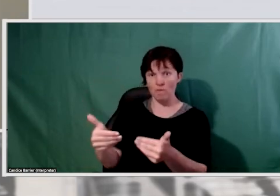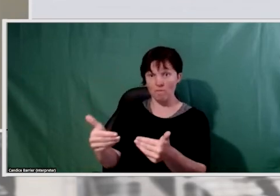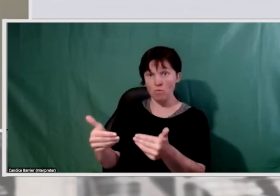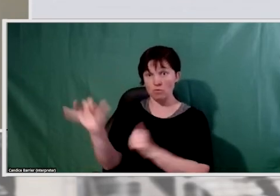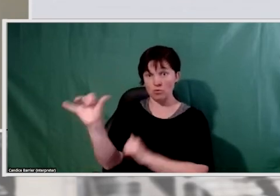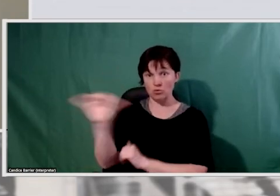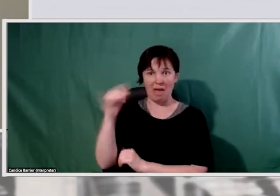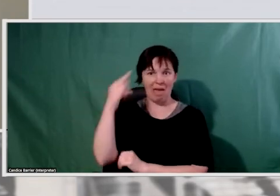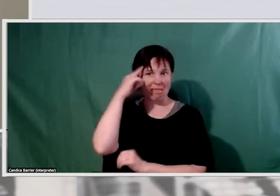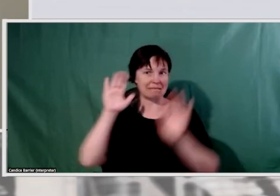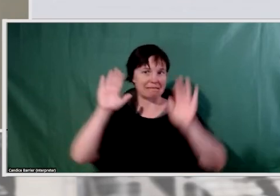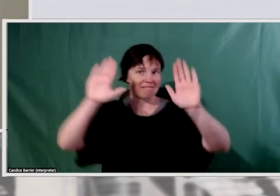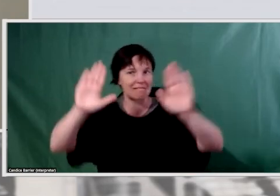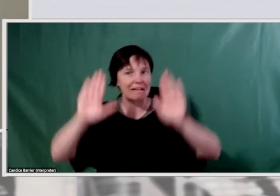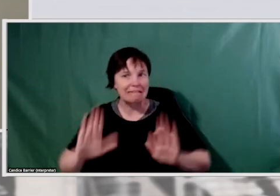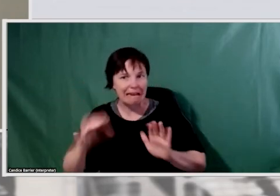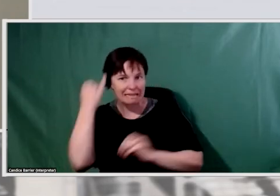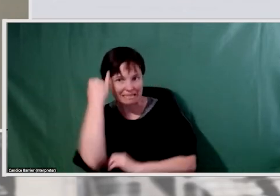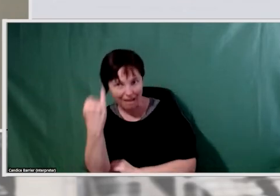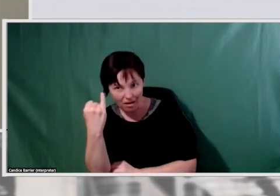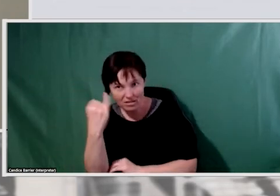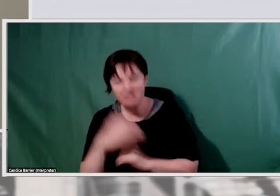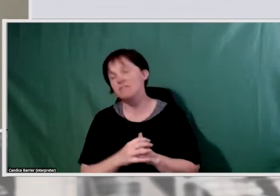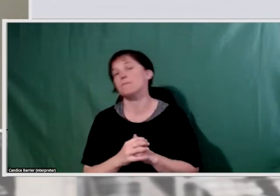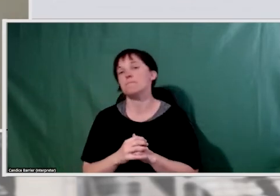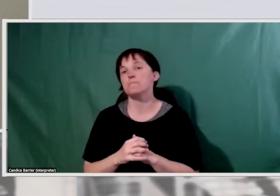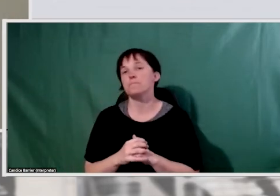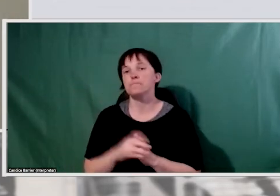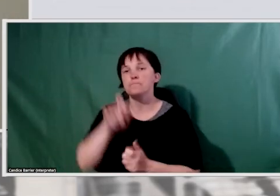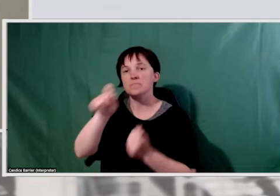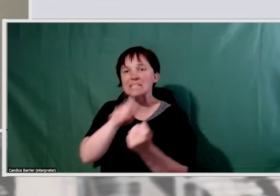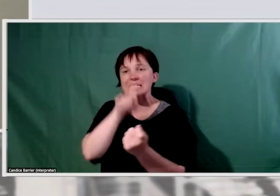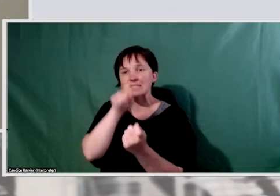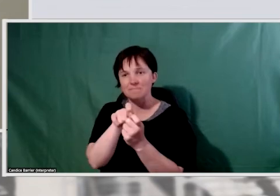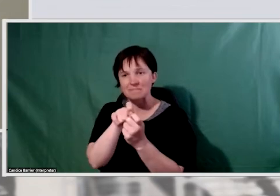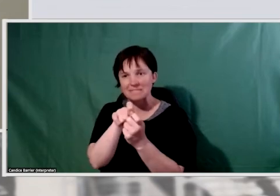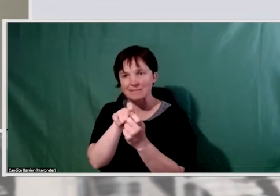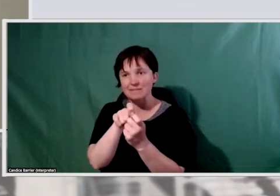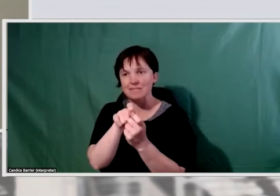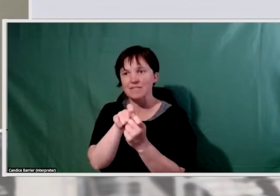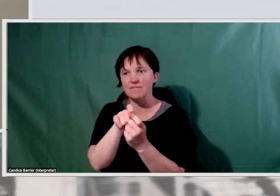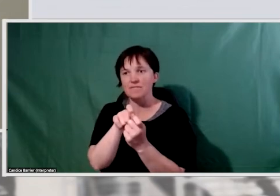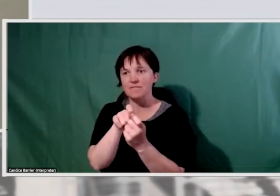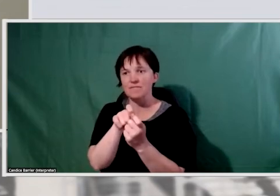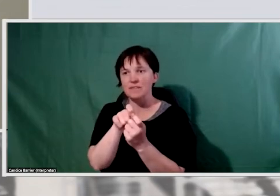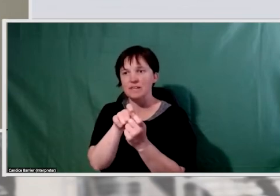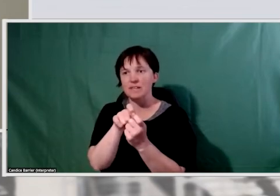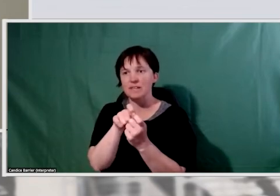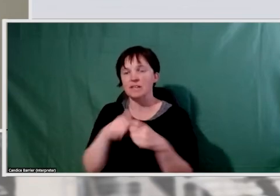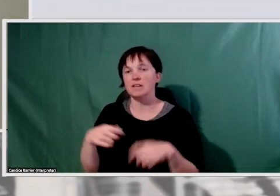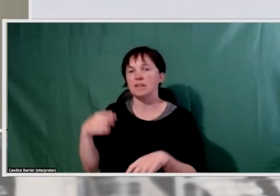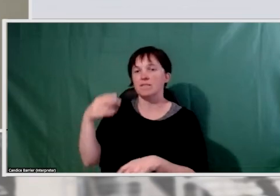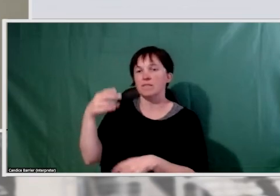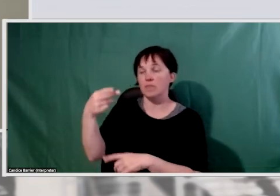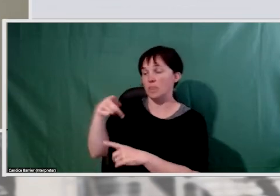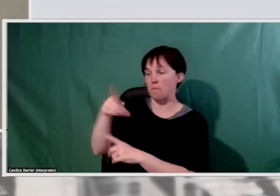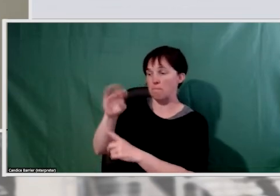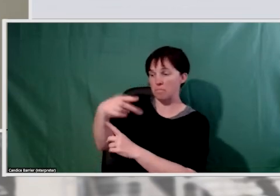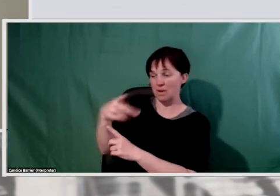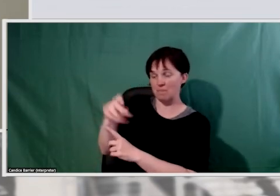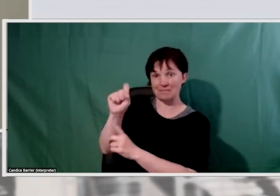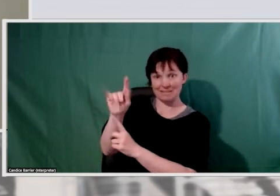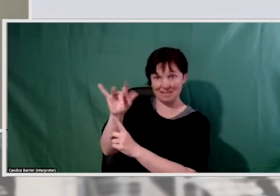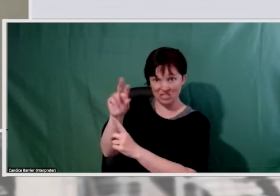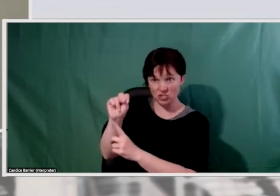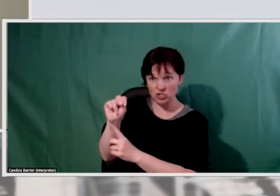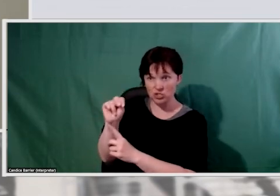a fantastic idea. Specific to the Heron Hill pump station and